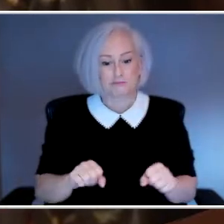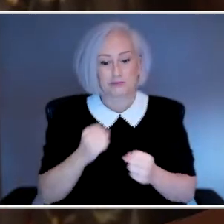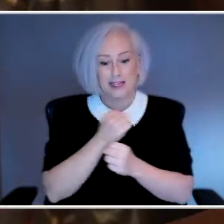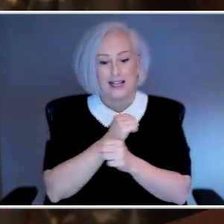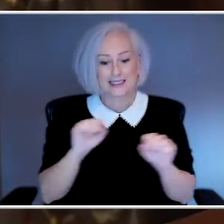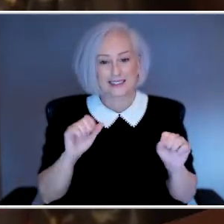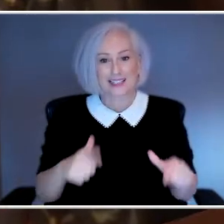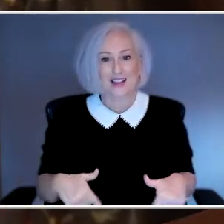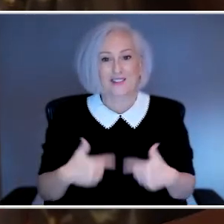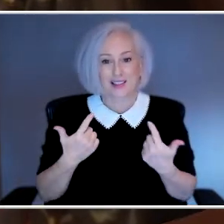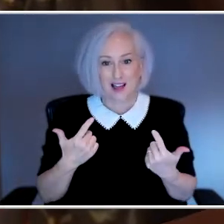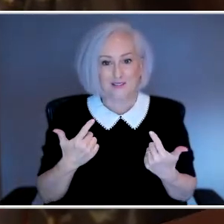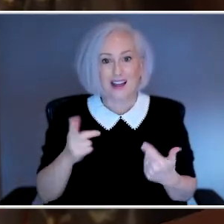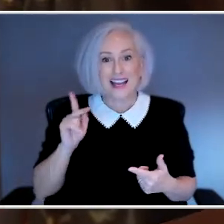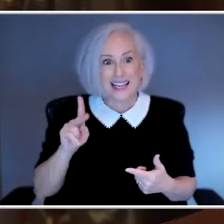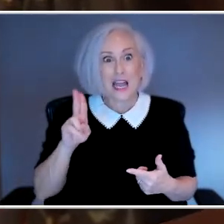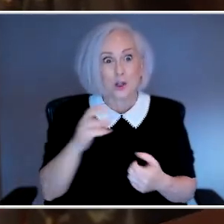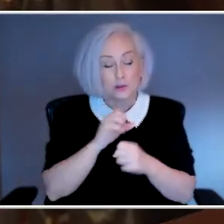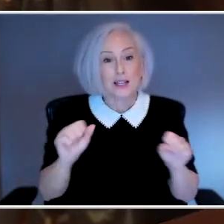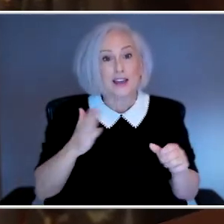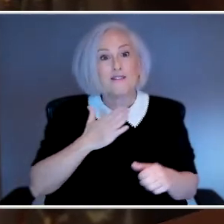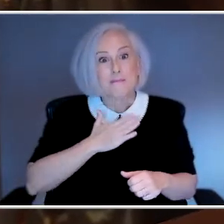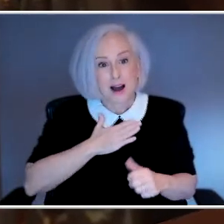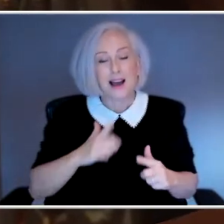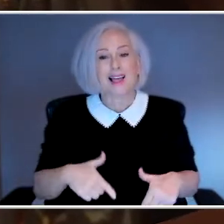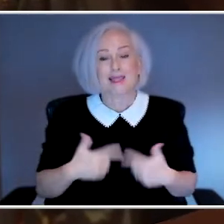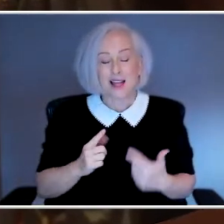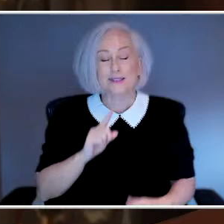KU saved my life, like, seriously.